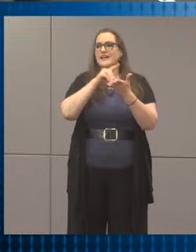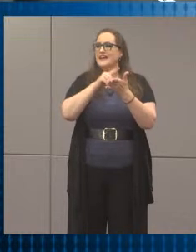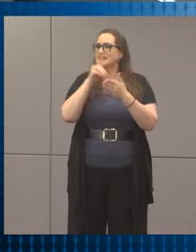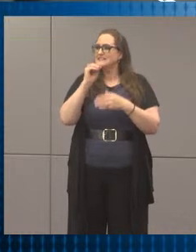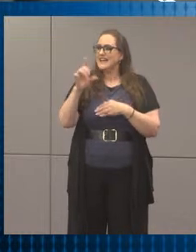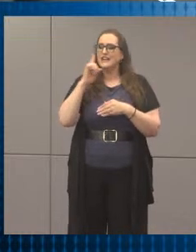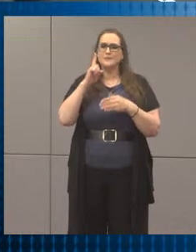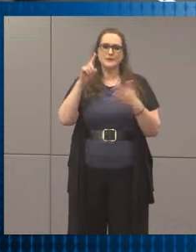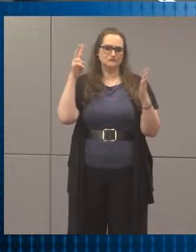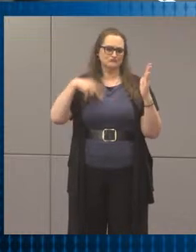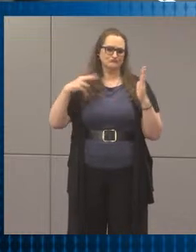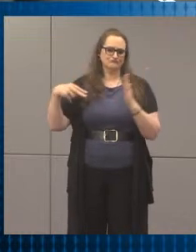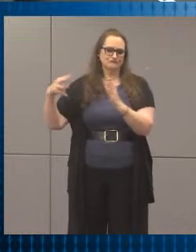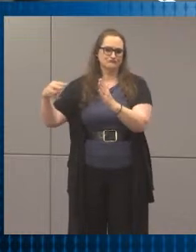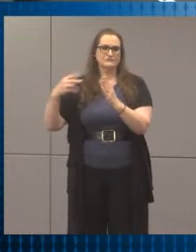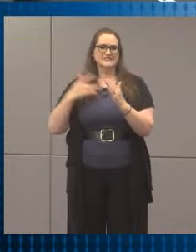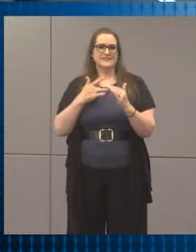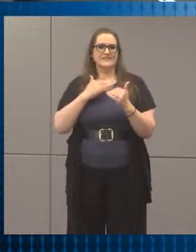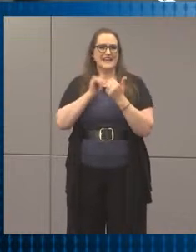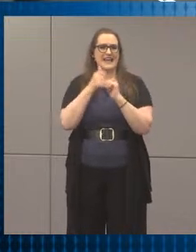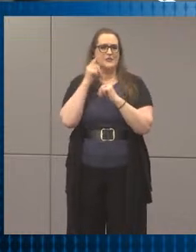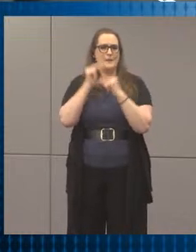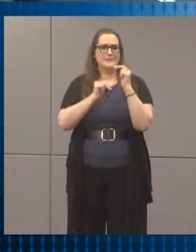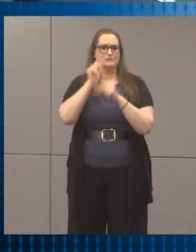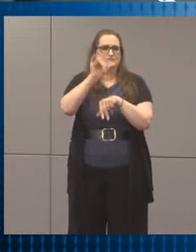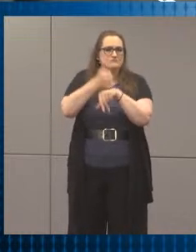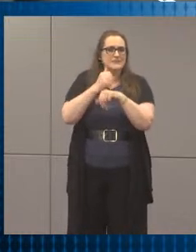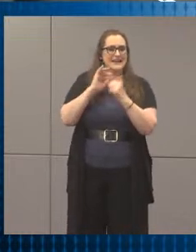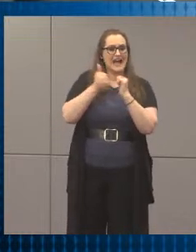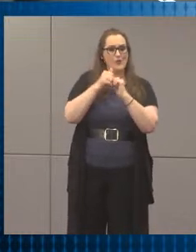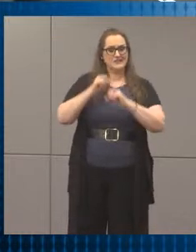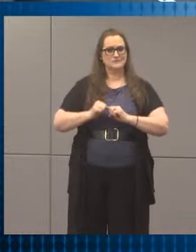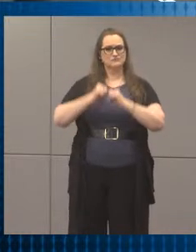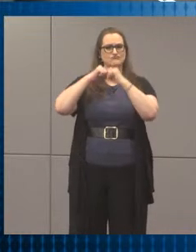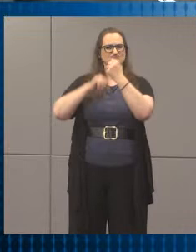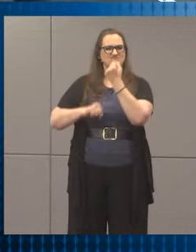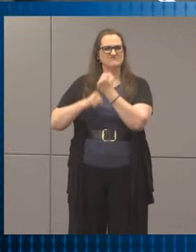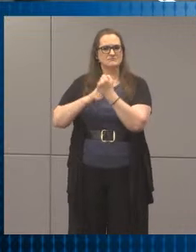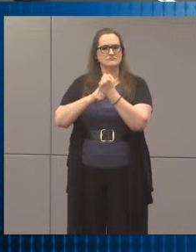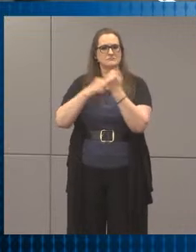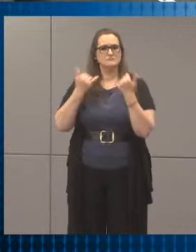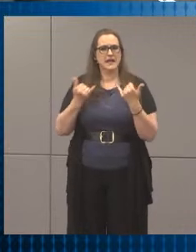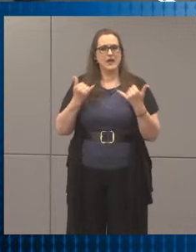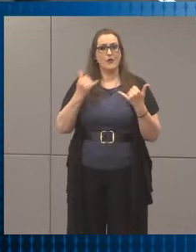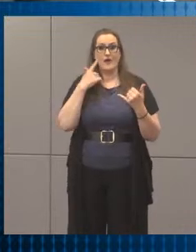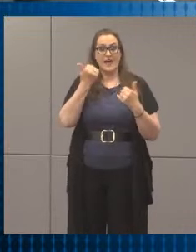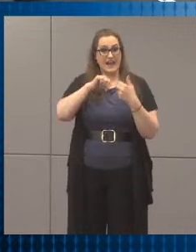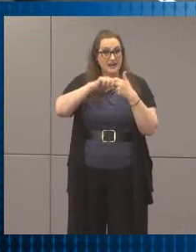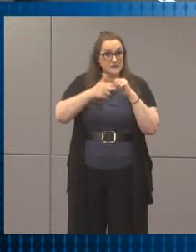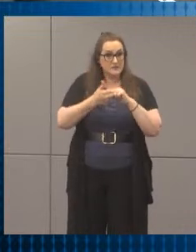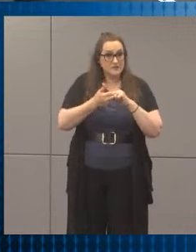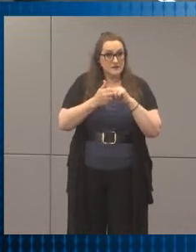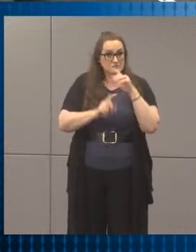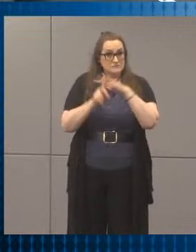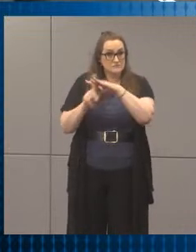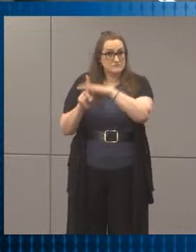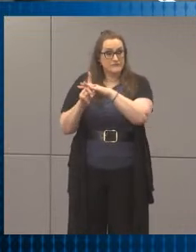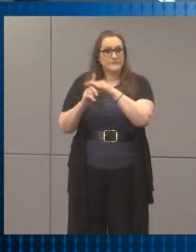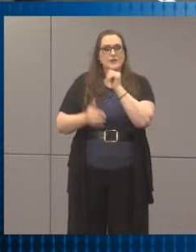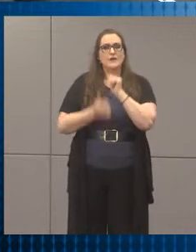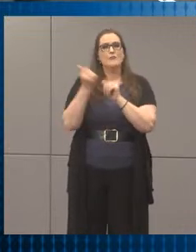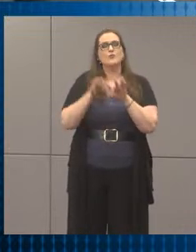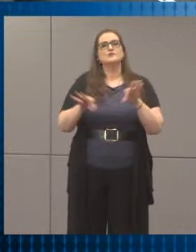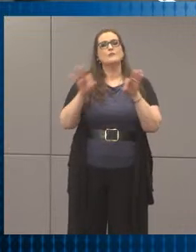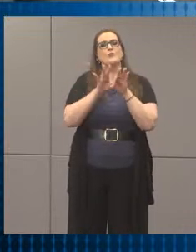we can get a feel for how the building was constructed, how it's standing up, what are any of the issues. Most importantly, as part of that